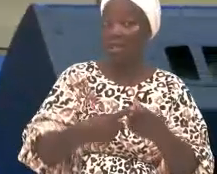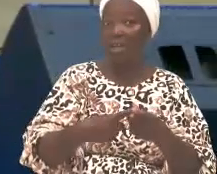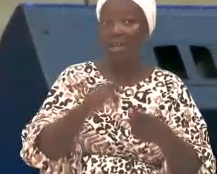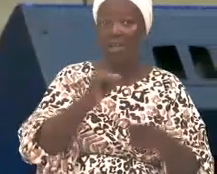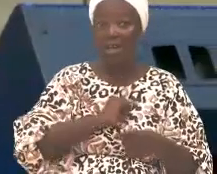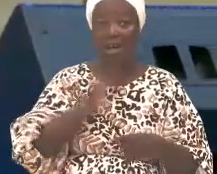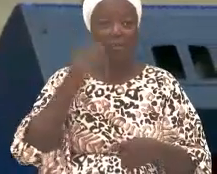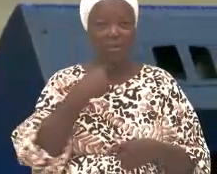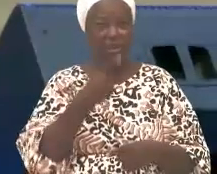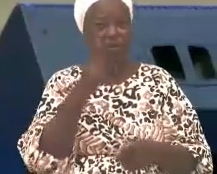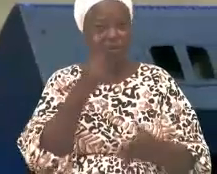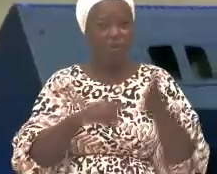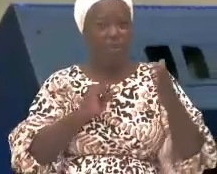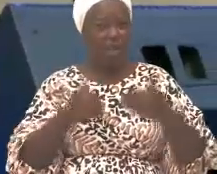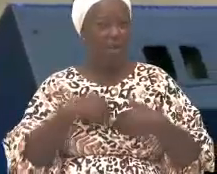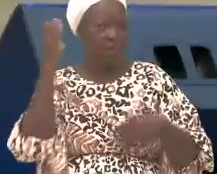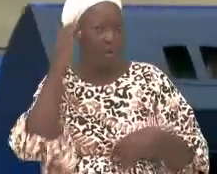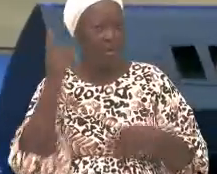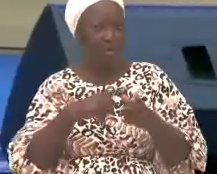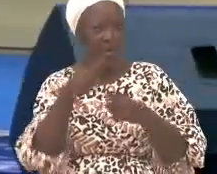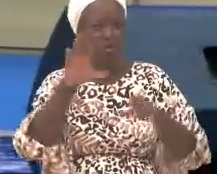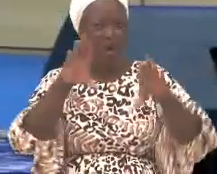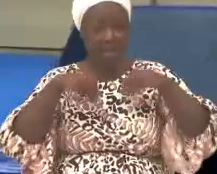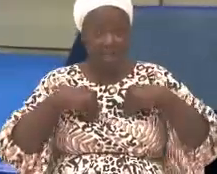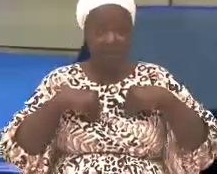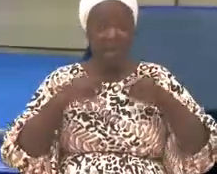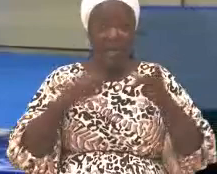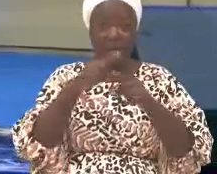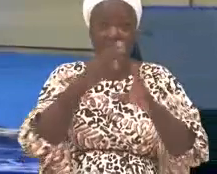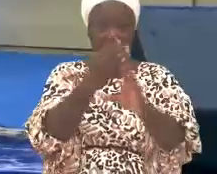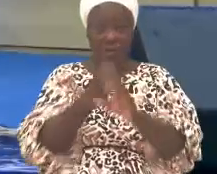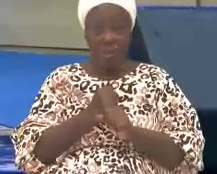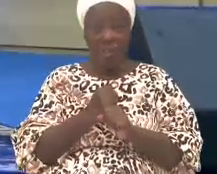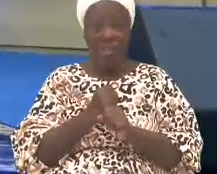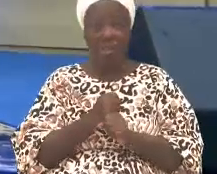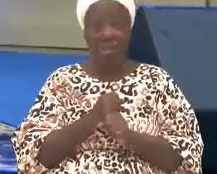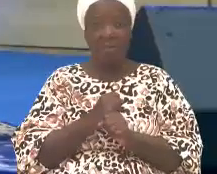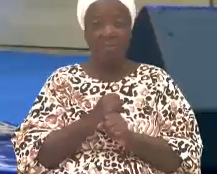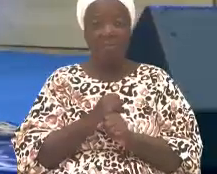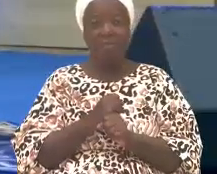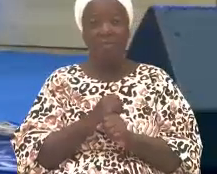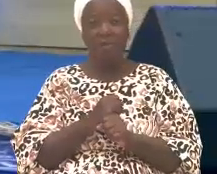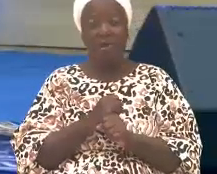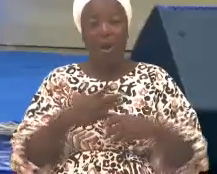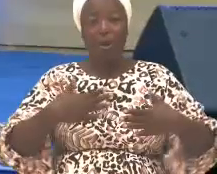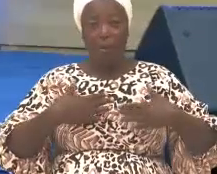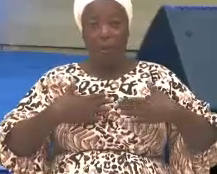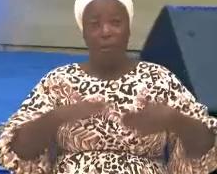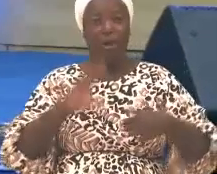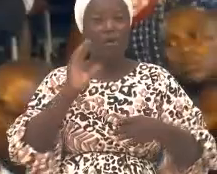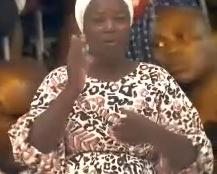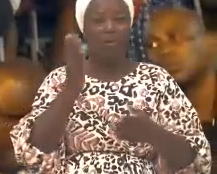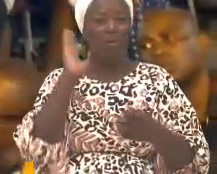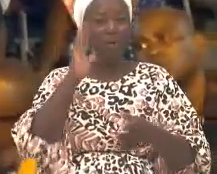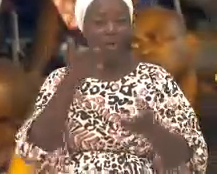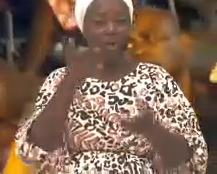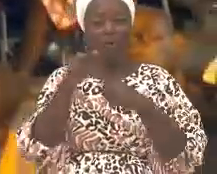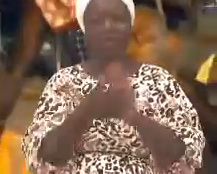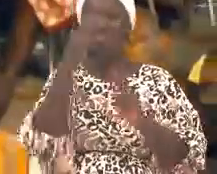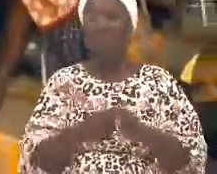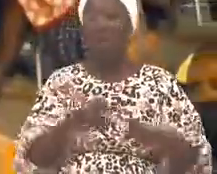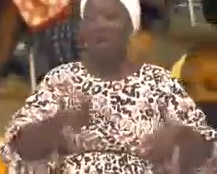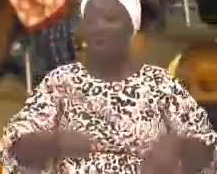I've heard, and you accept and you receive, breath will come into you. Life